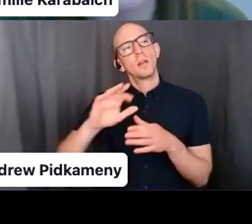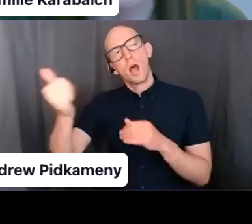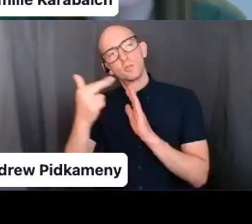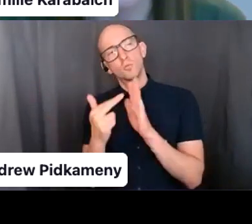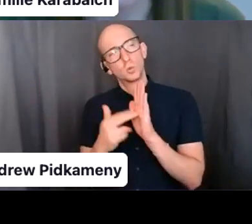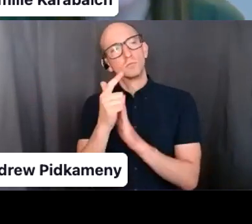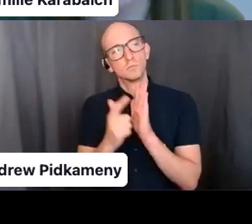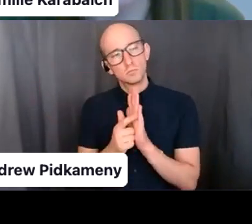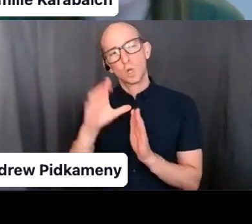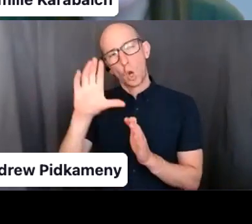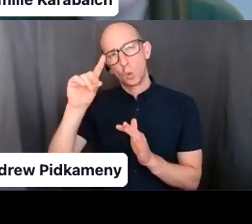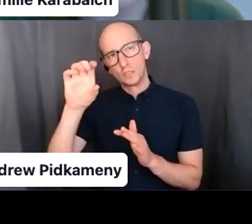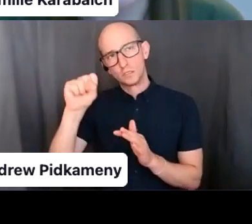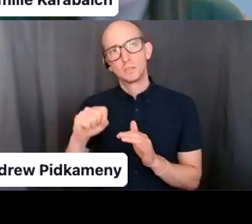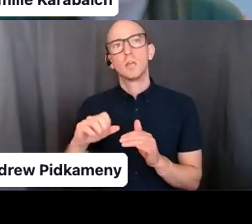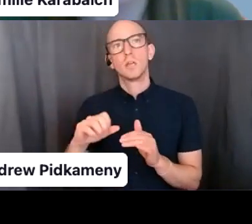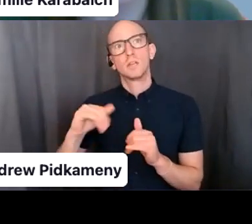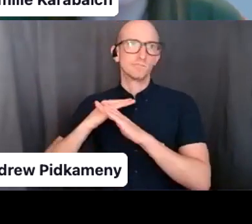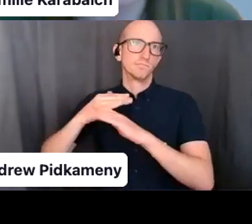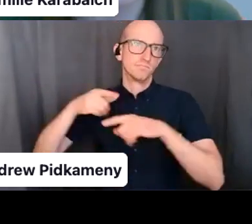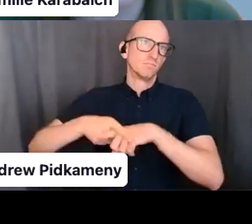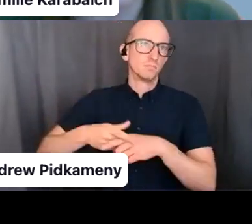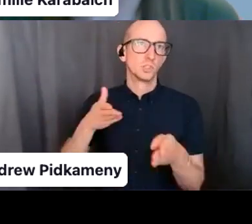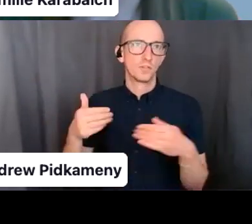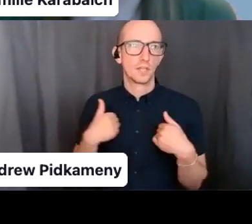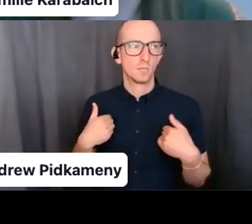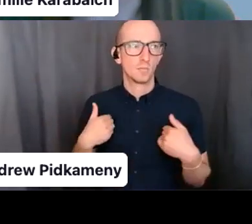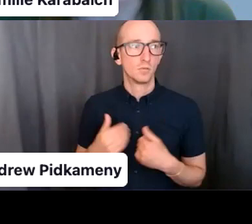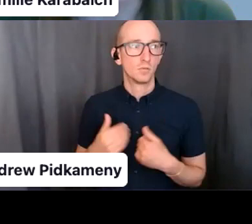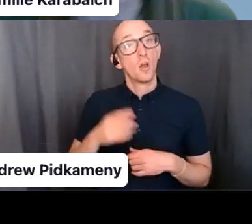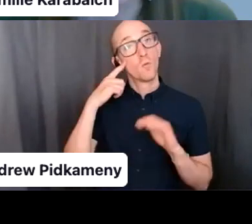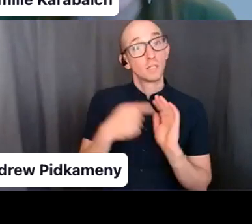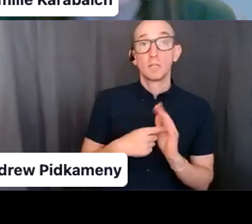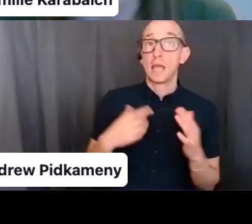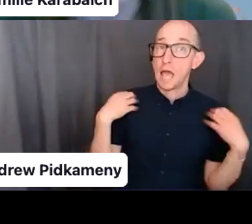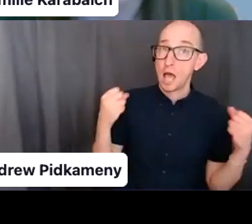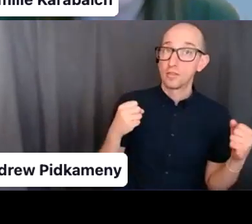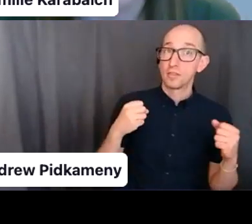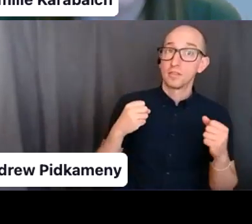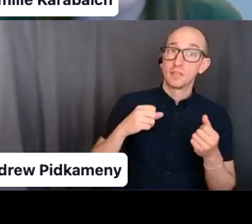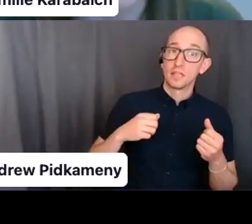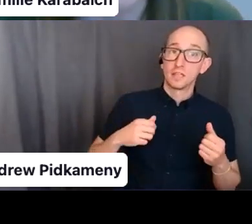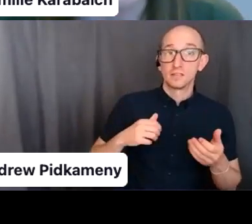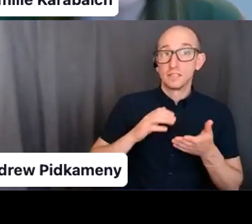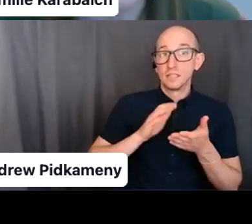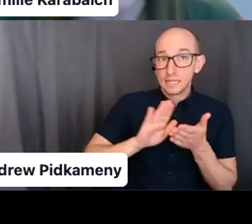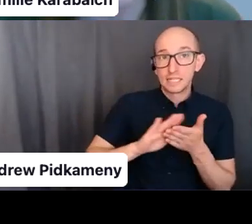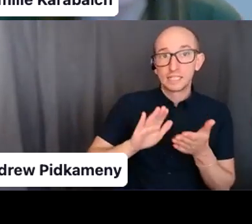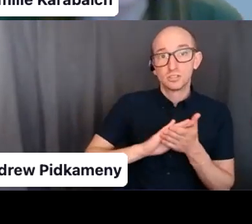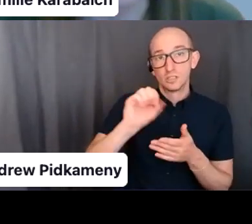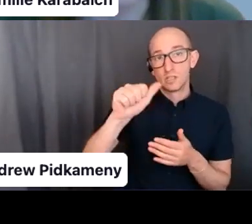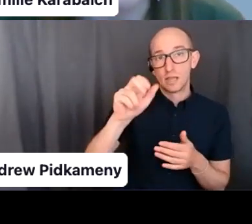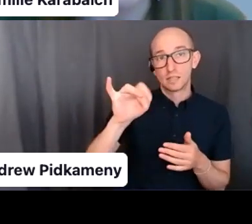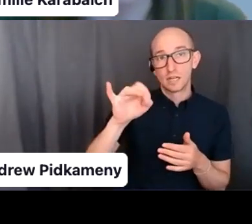service animals from entering certain spaces. So for instance, for health and sanitation reasons, even service animals are not allowed in the water